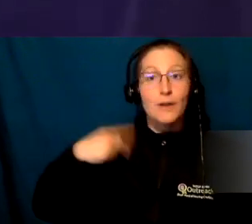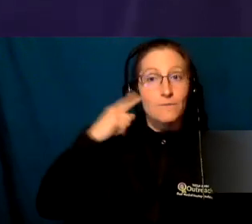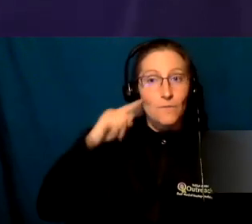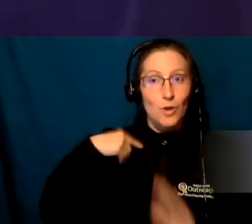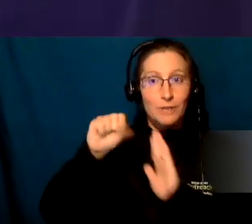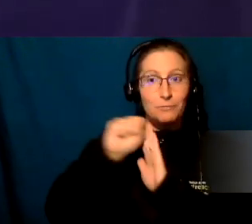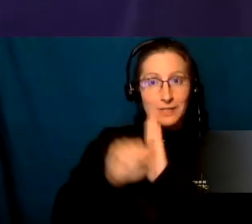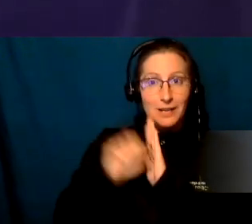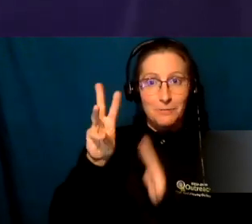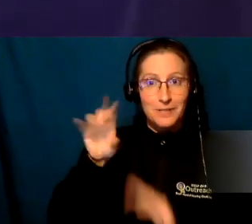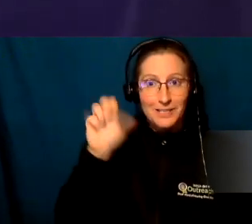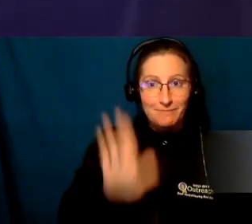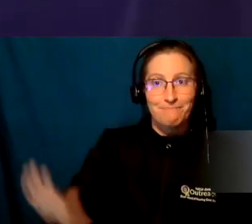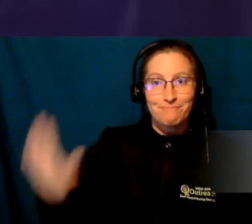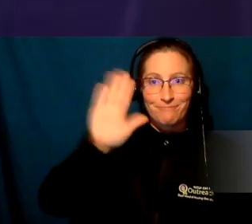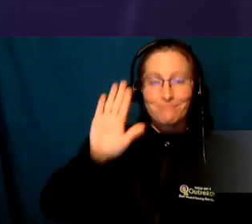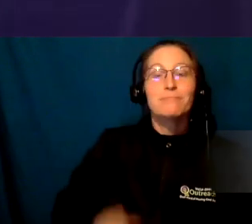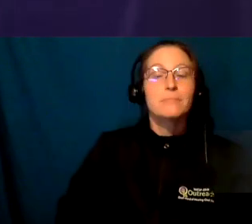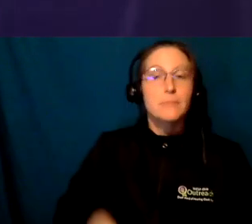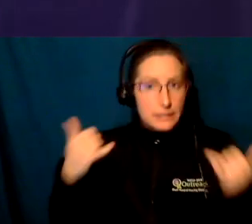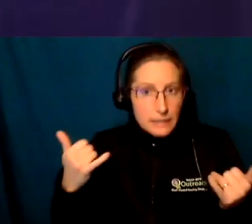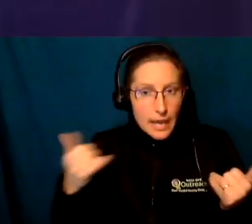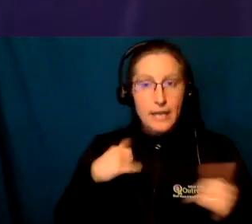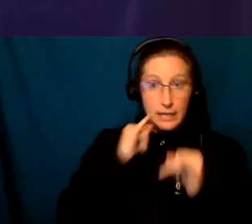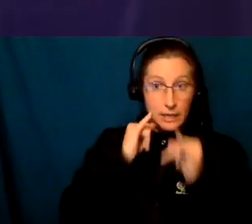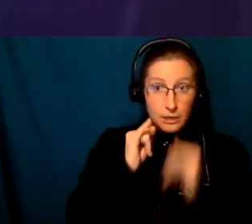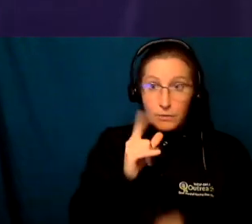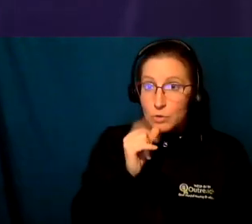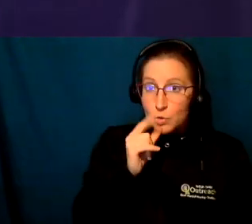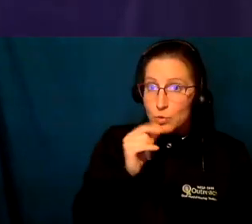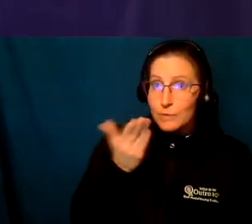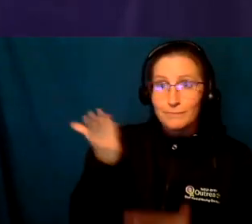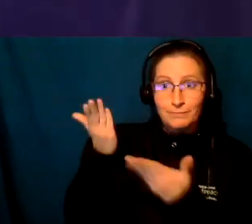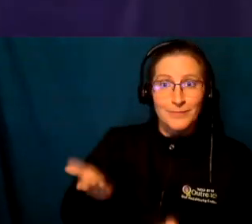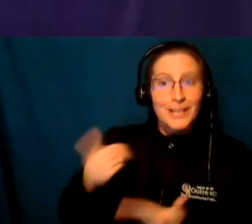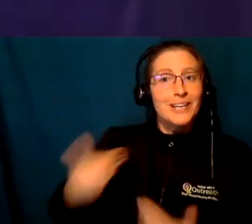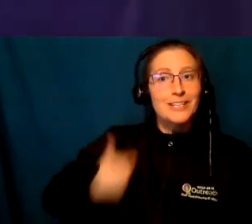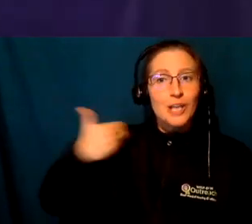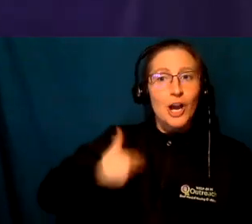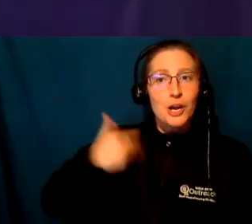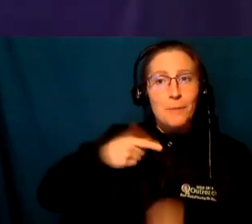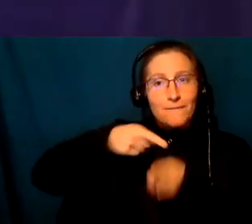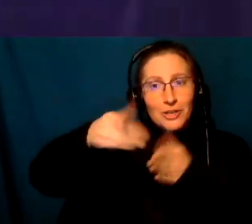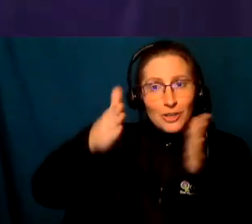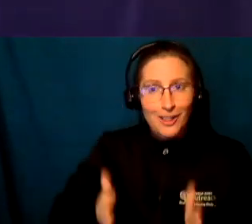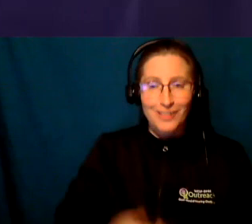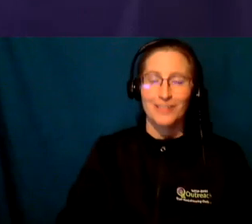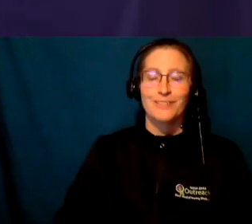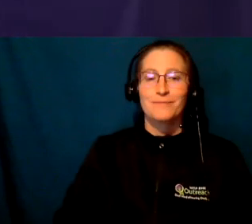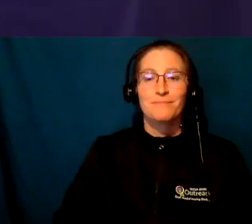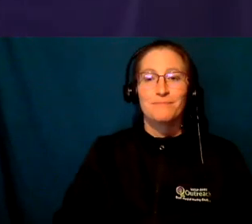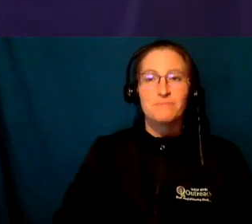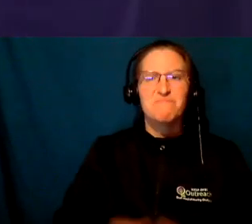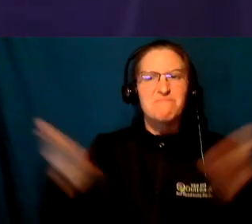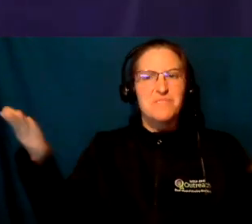Wisconsin. Today, we're going to have an interview with a young professional. We've I'll let her